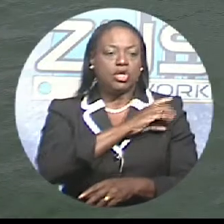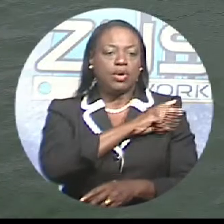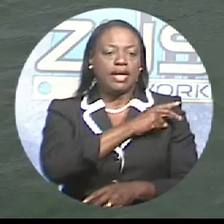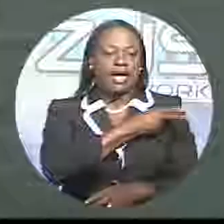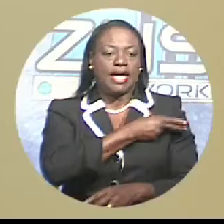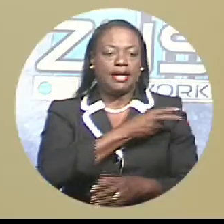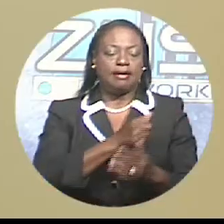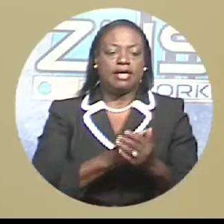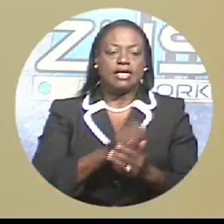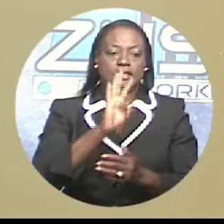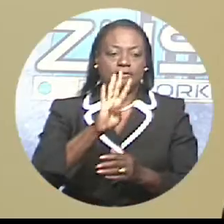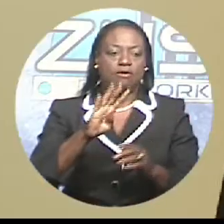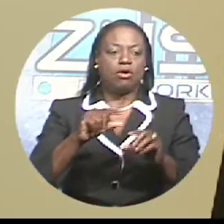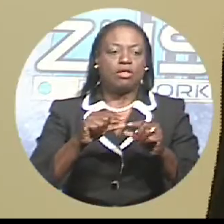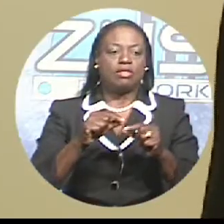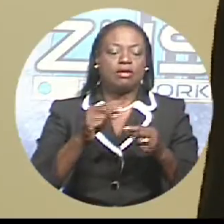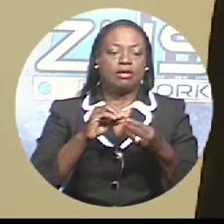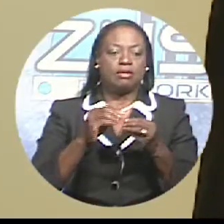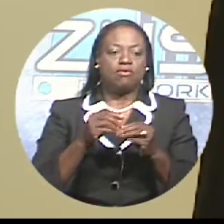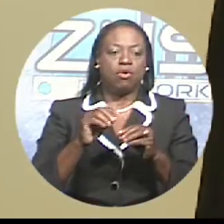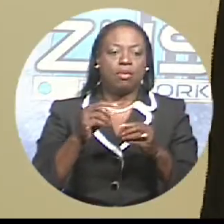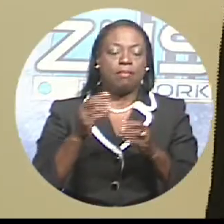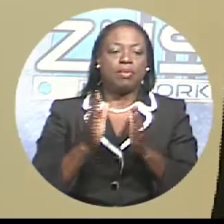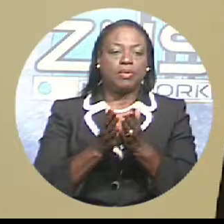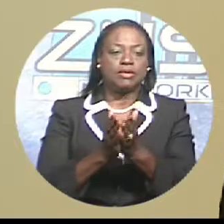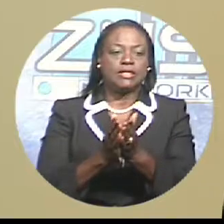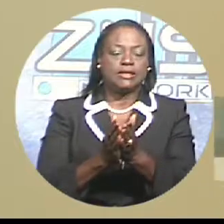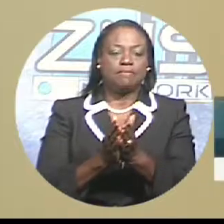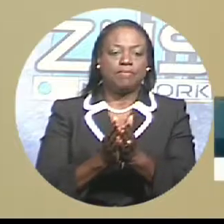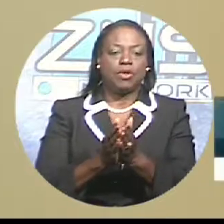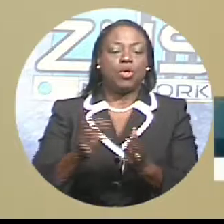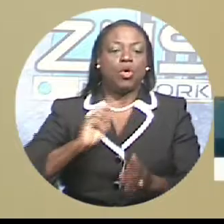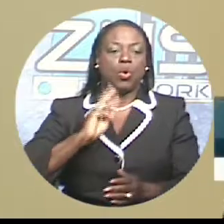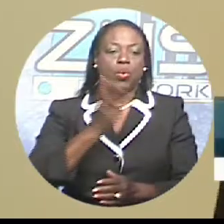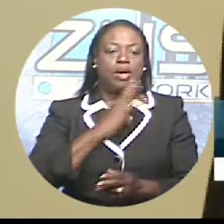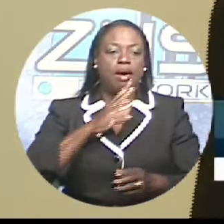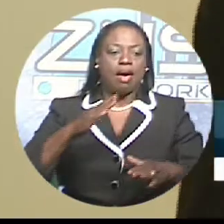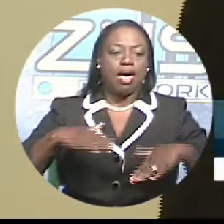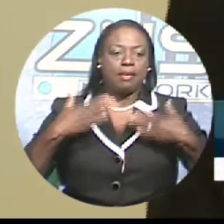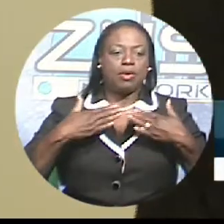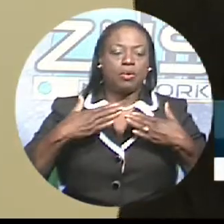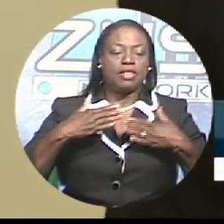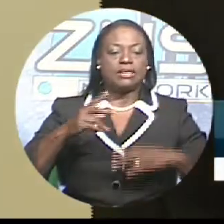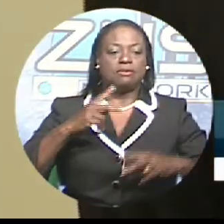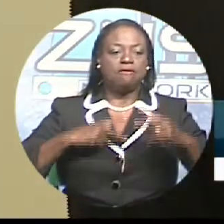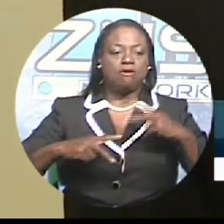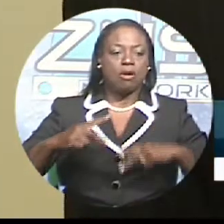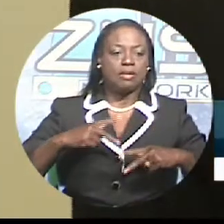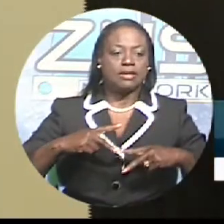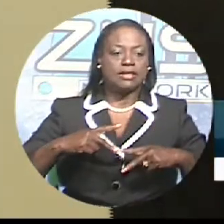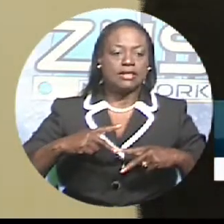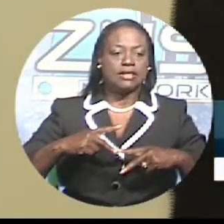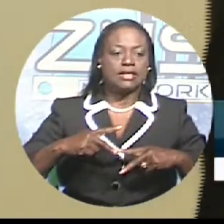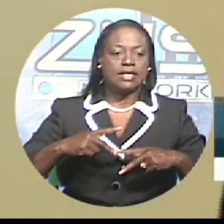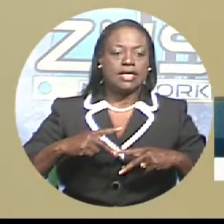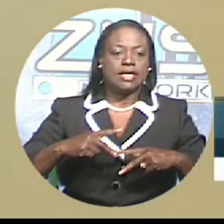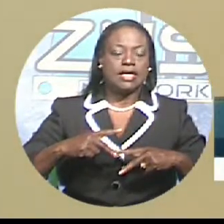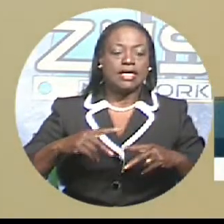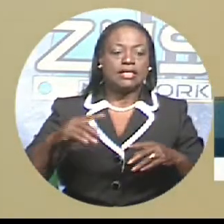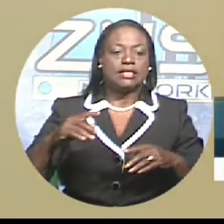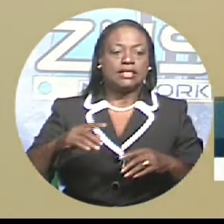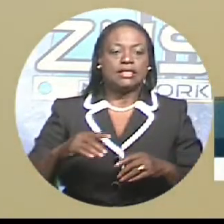42-meter vessels. We are very satisfied with its performance. It is currently equipped with what you call